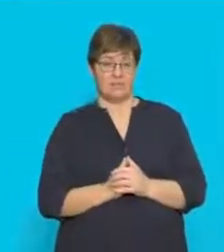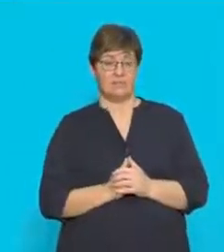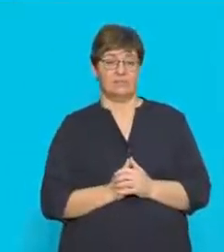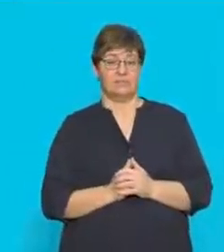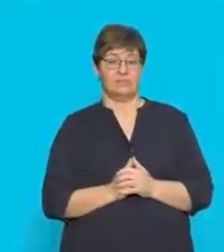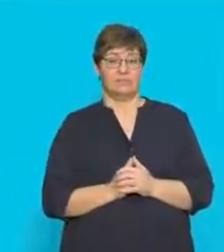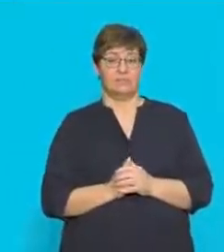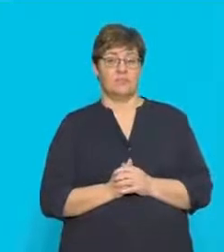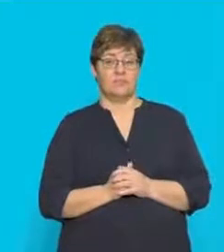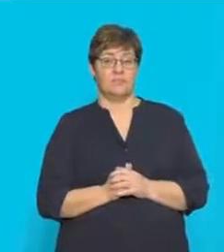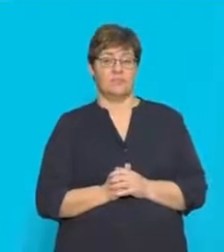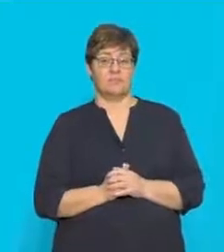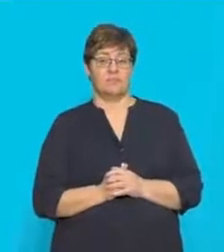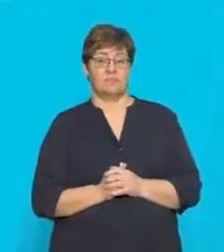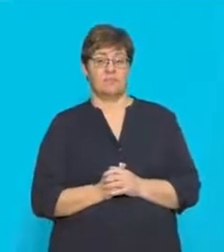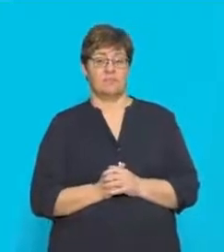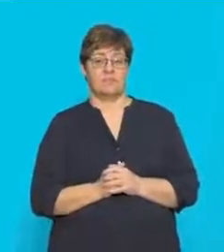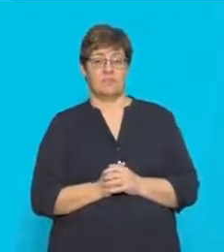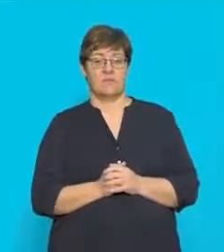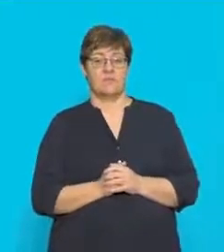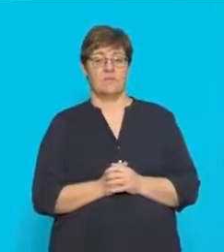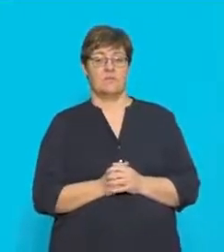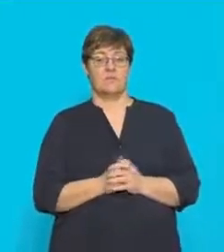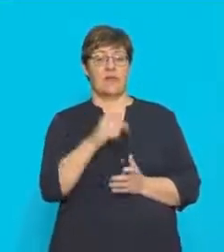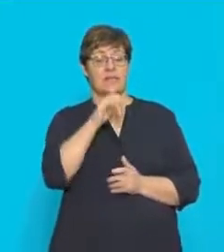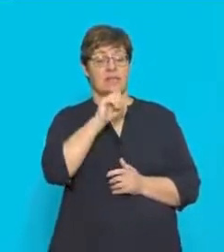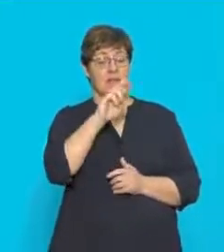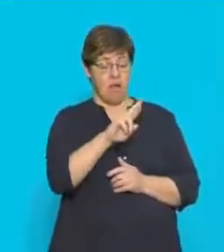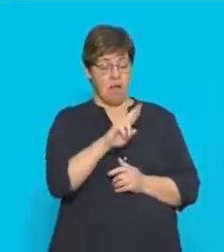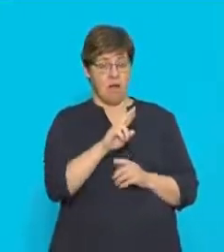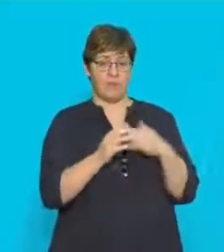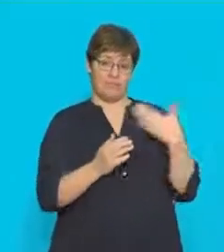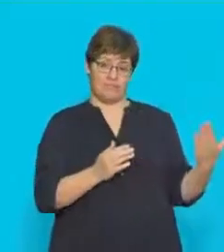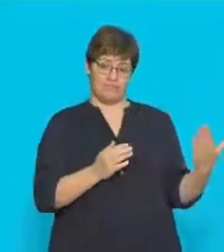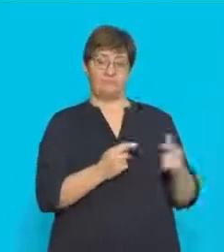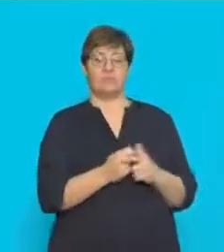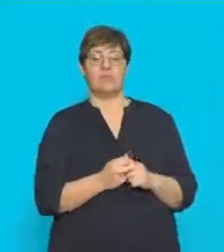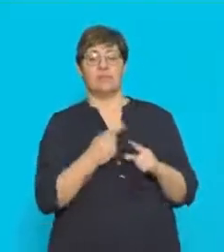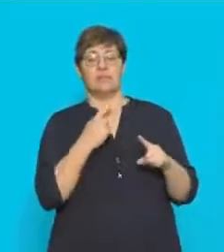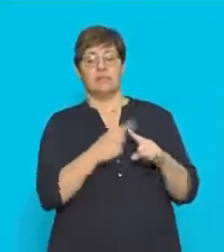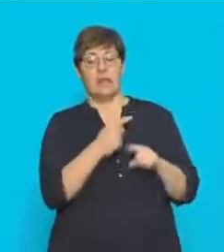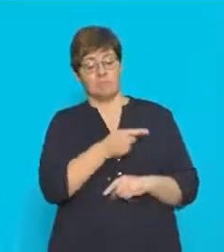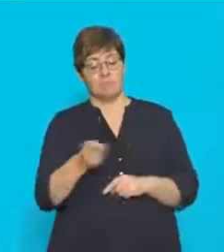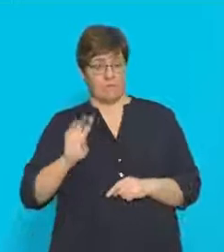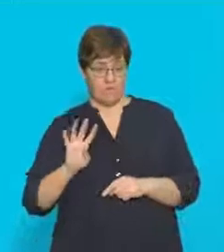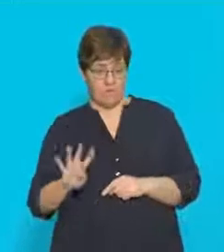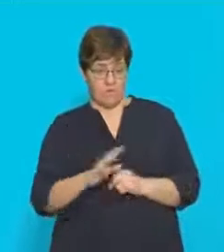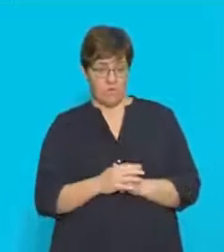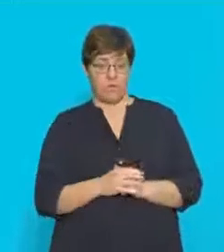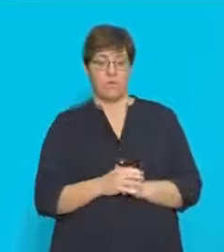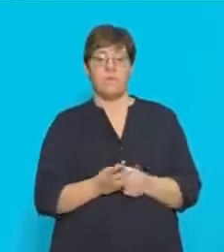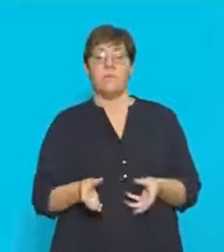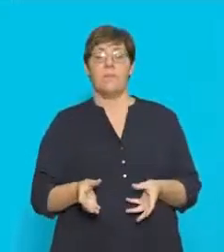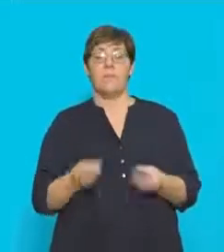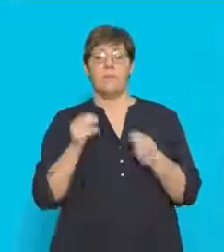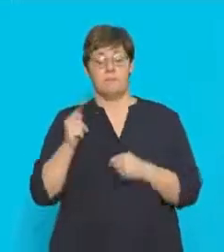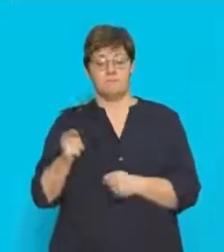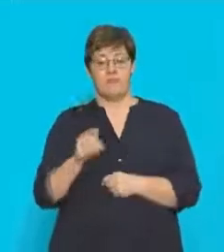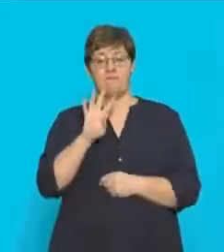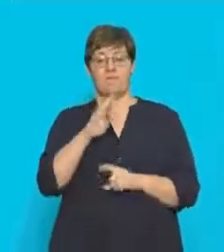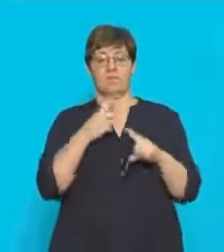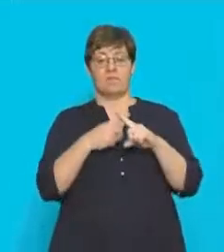units. Rearrange this to make sine R the subject of the formula, multiply throughout by 4, and we end up with this